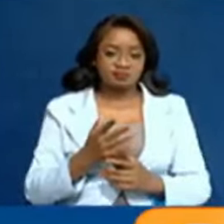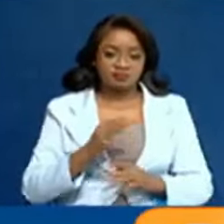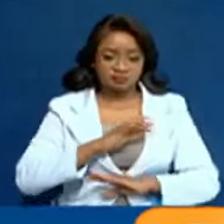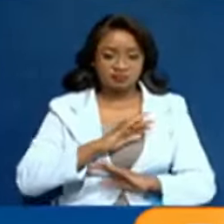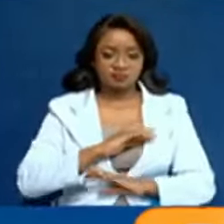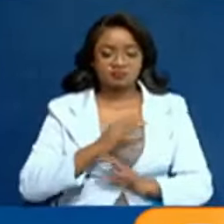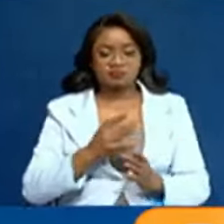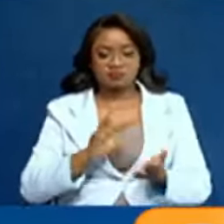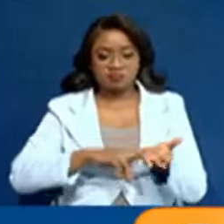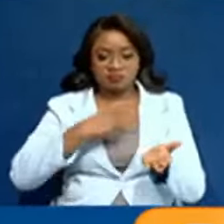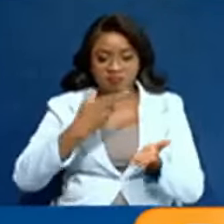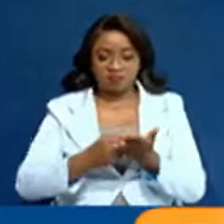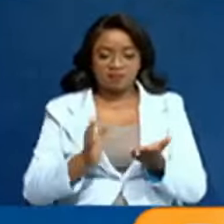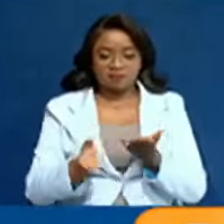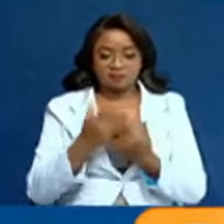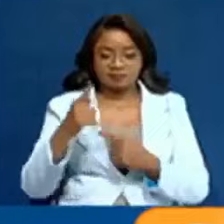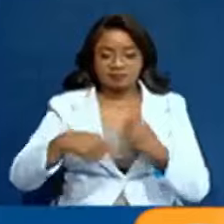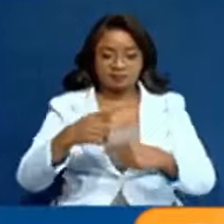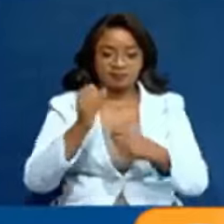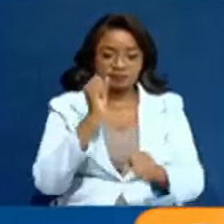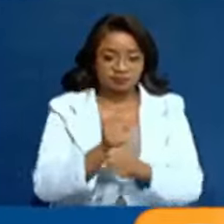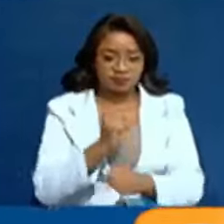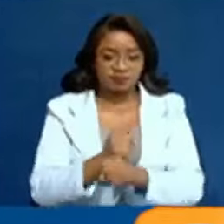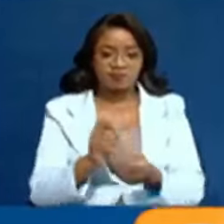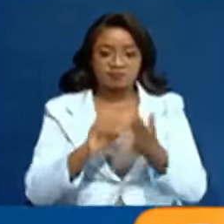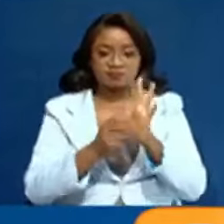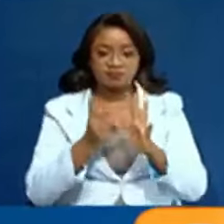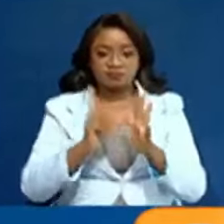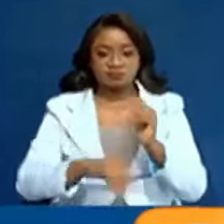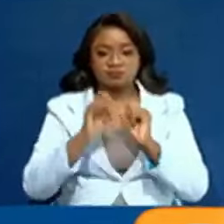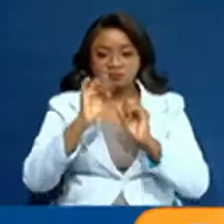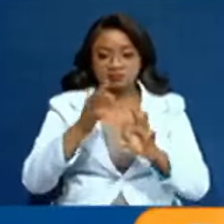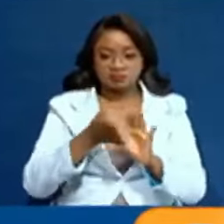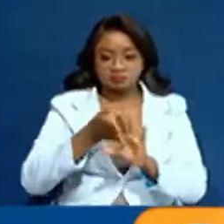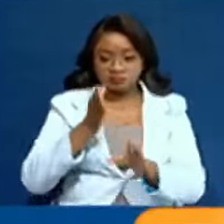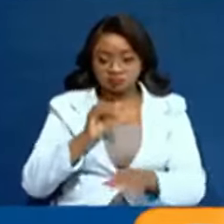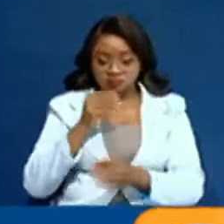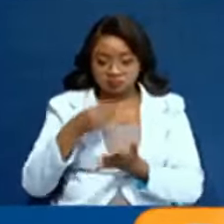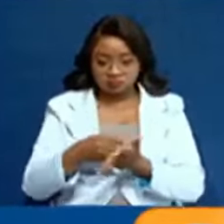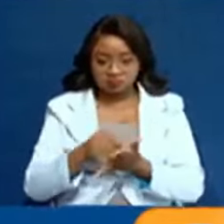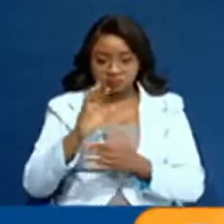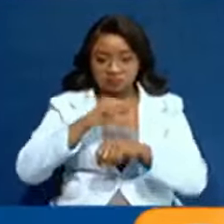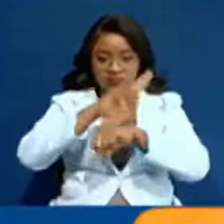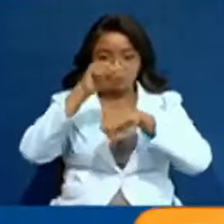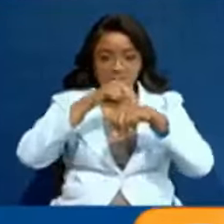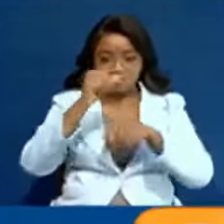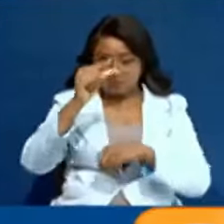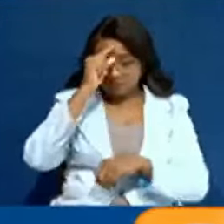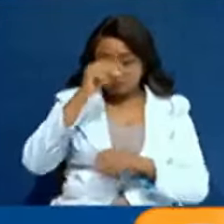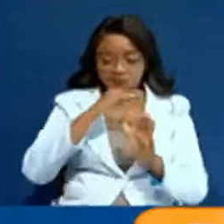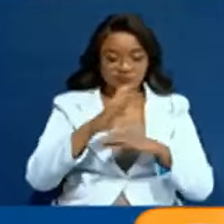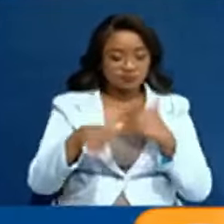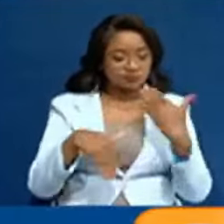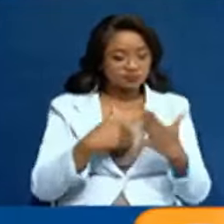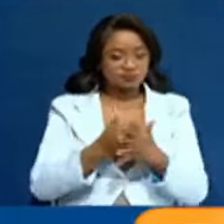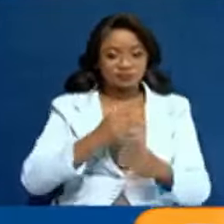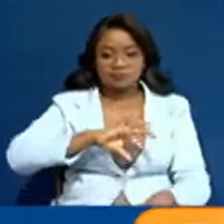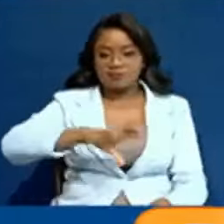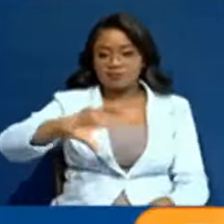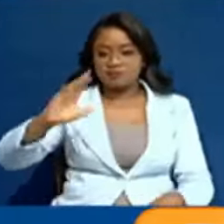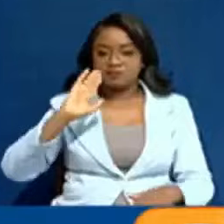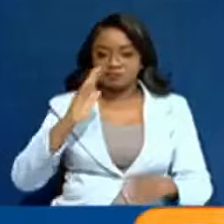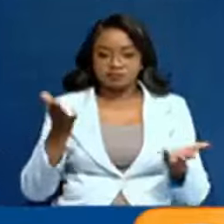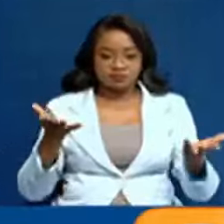yeah. to support their own operations. Okay. So if you pull out the money that comes from the national government, all the counties will collapse. What I'm saying is